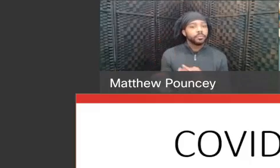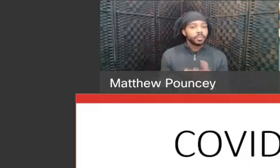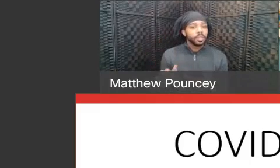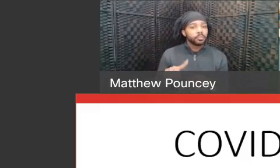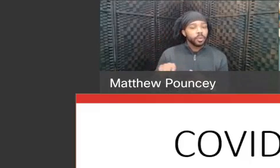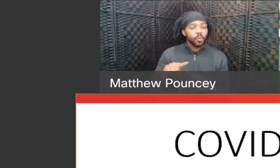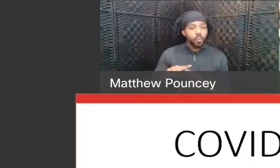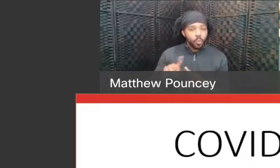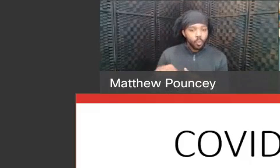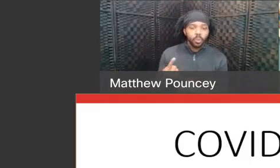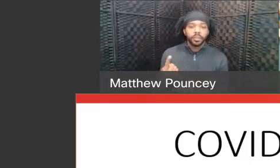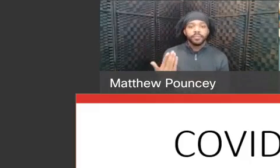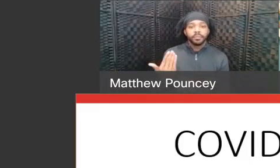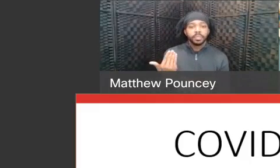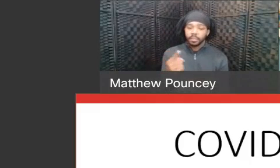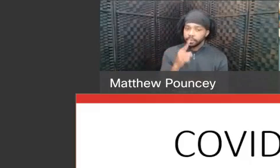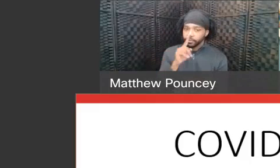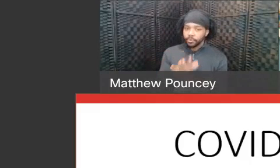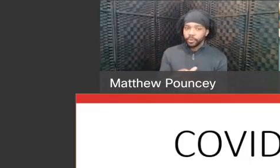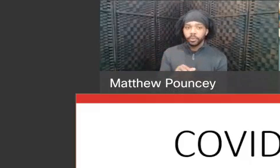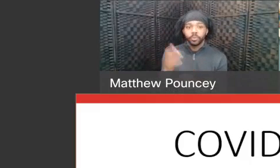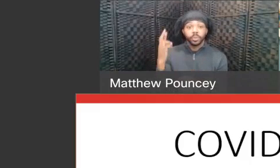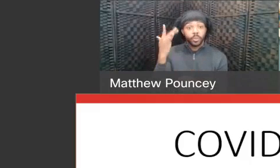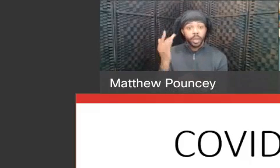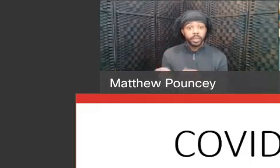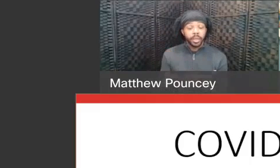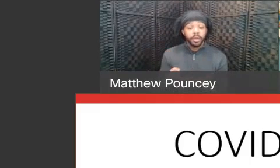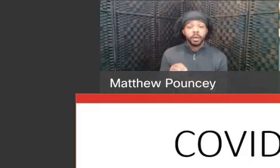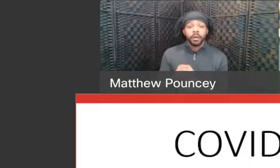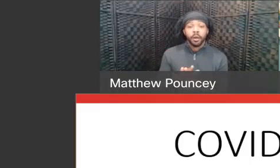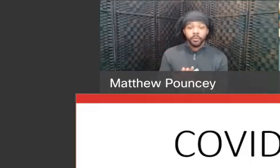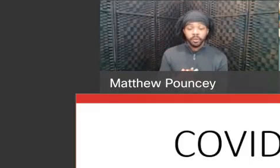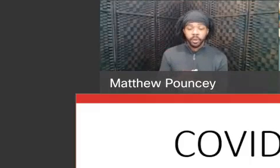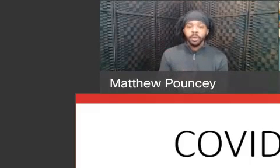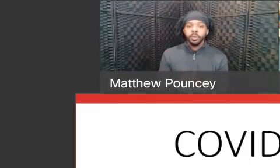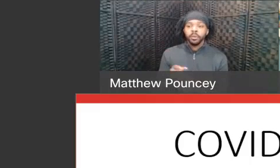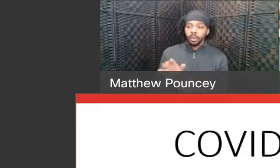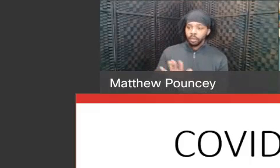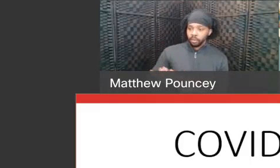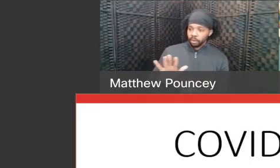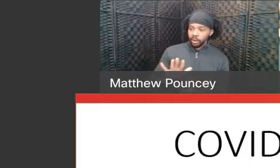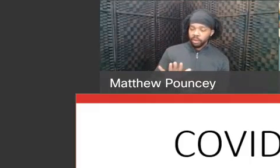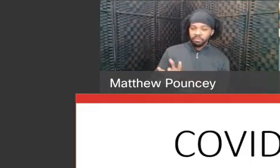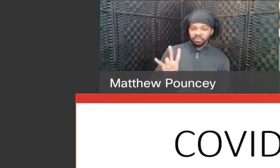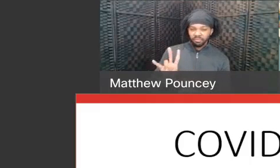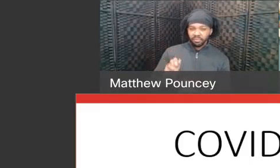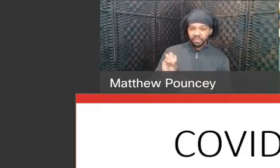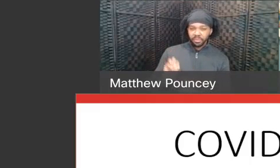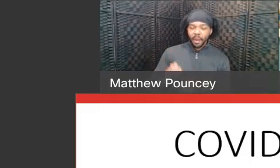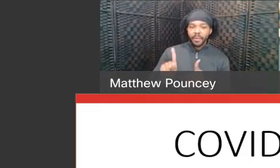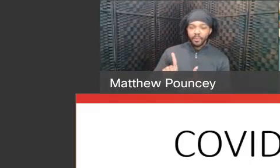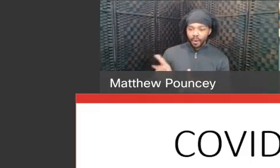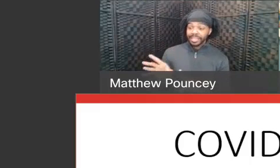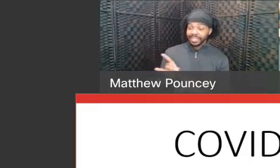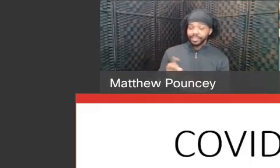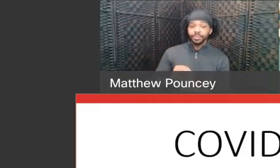15 are confirmed COVID deaths. So of the people who contracted COVID in supported living, about 7% of those people did die